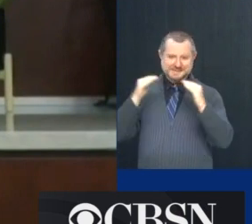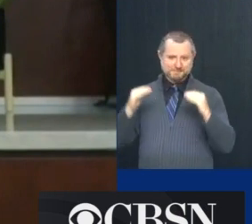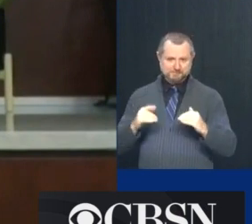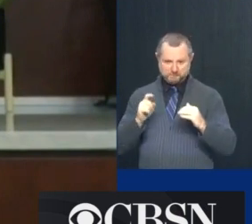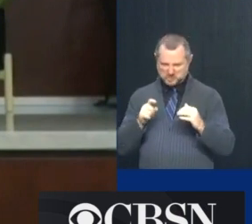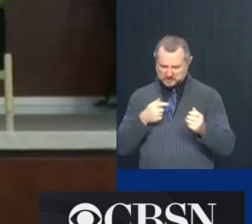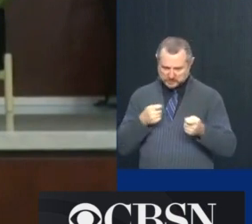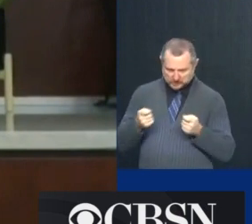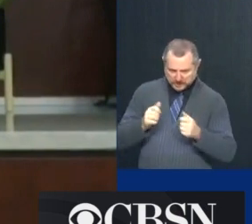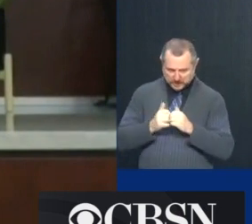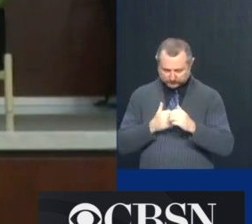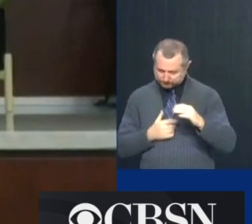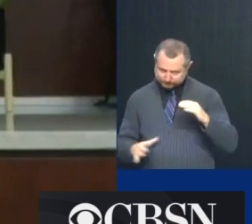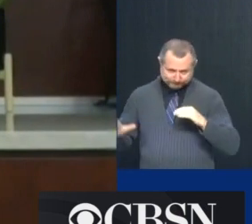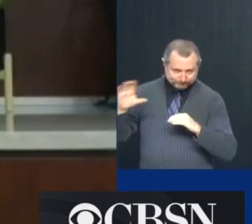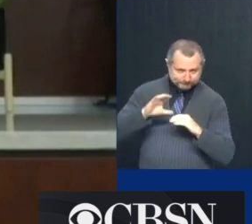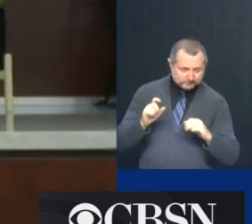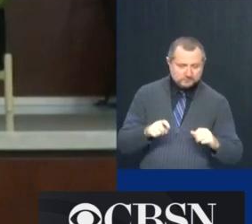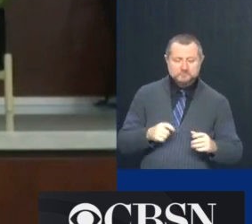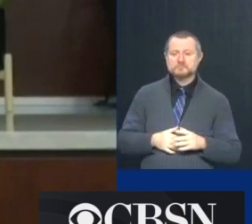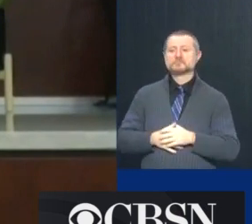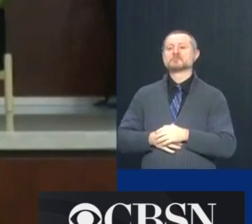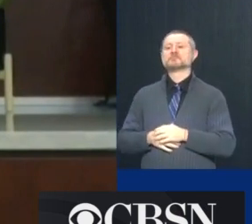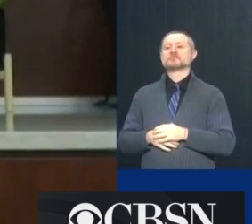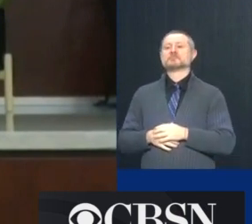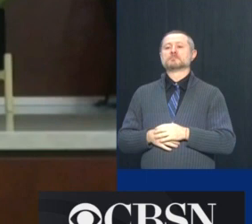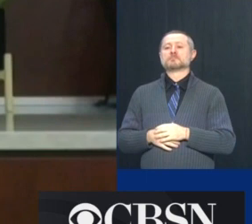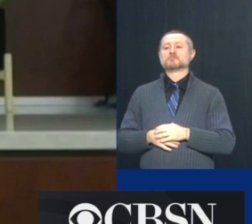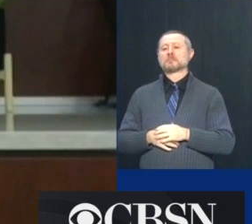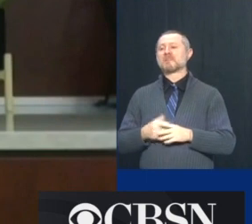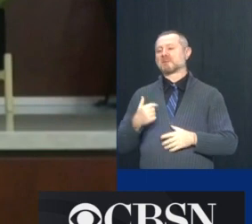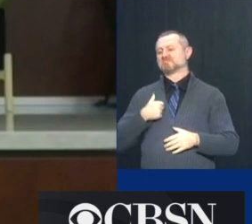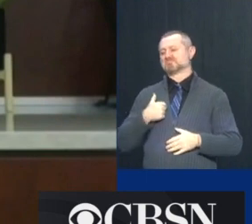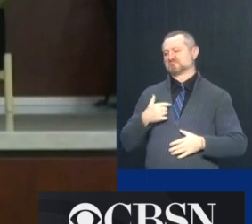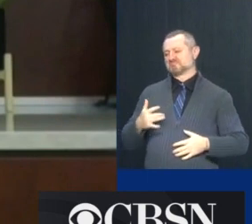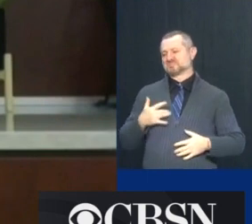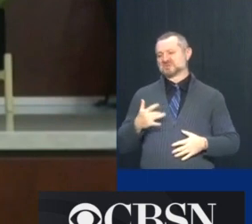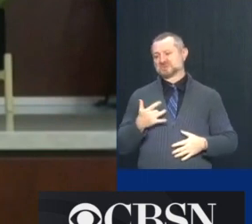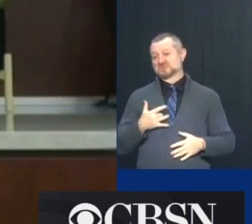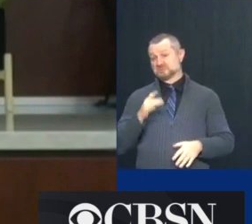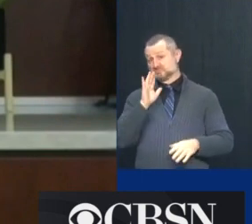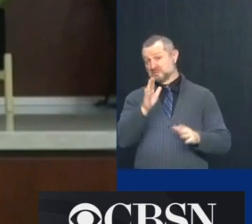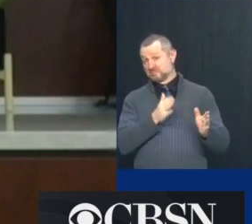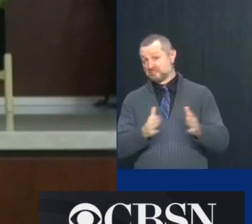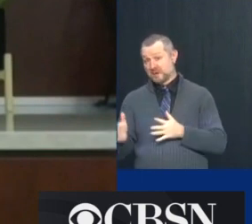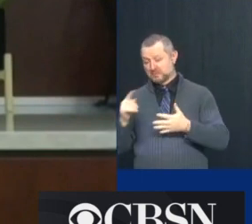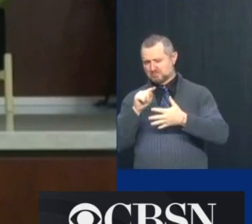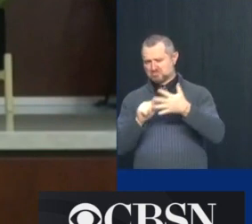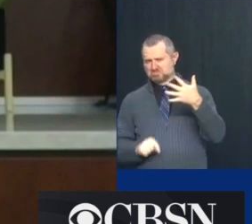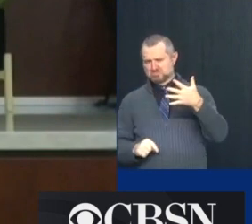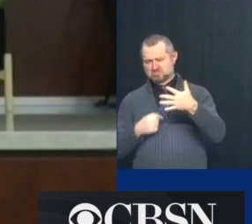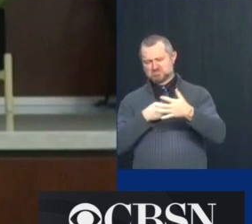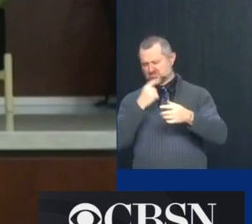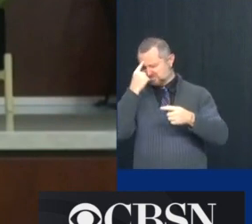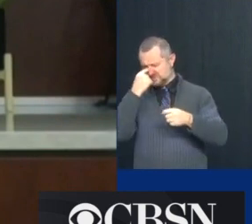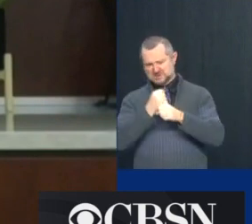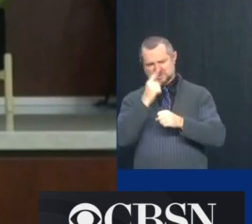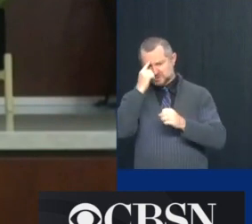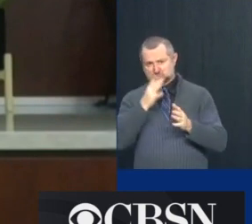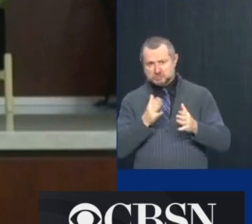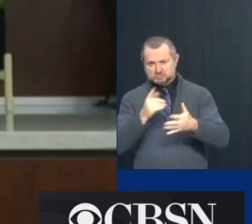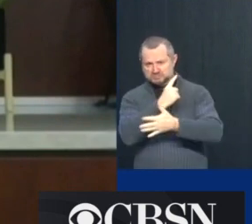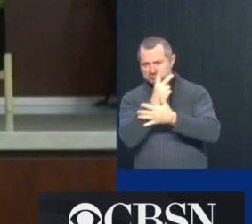load side of things. And I think that your plan, as outlined, sir, makes a lot of sense to the hospital